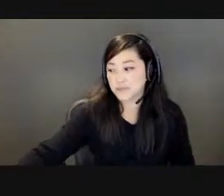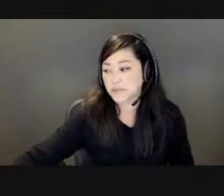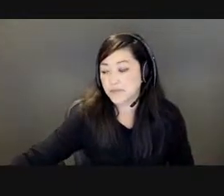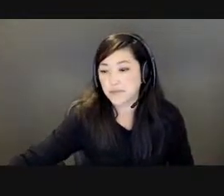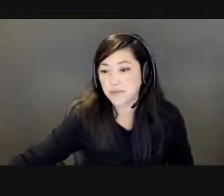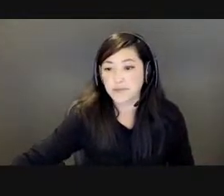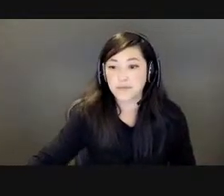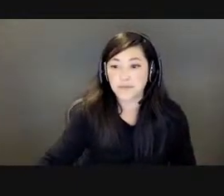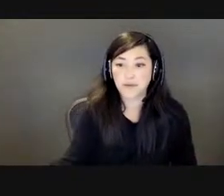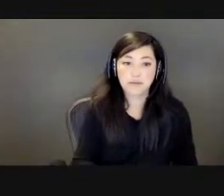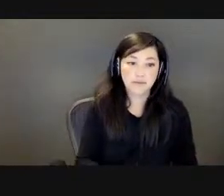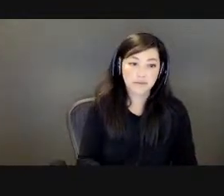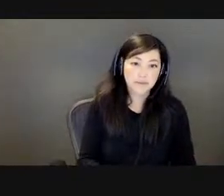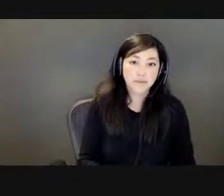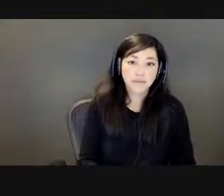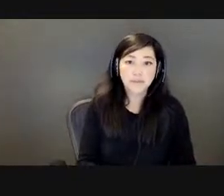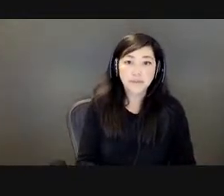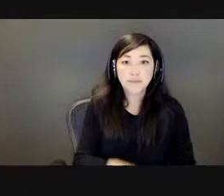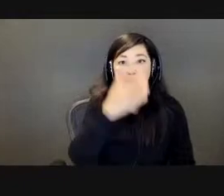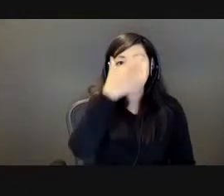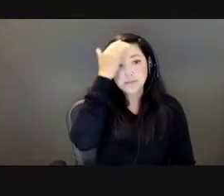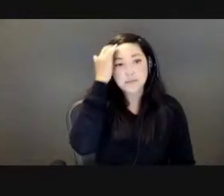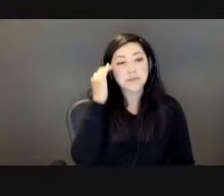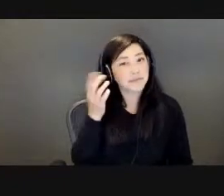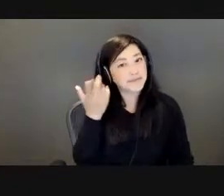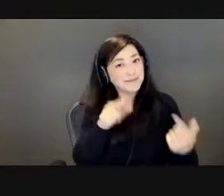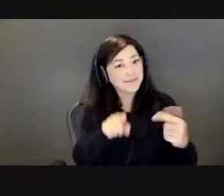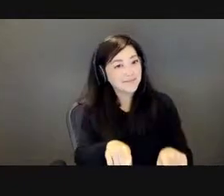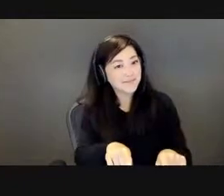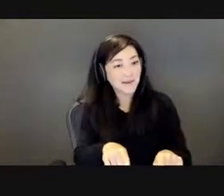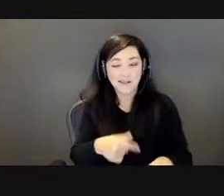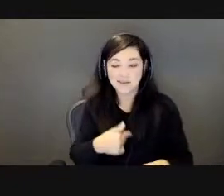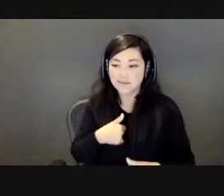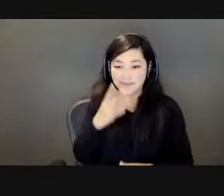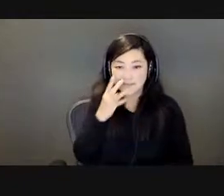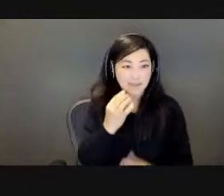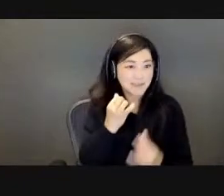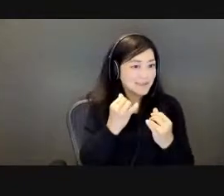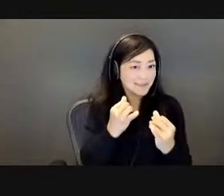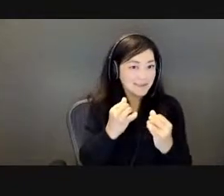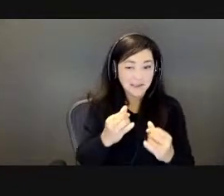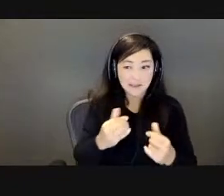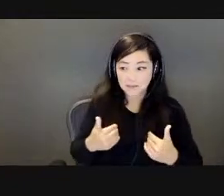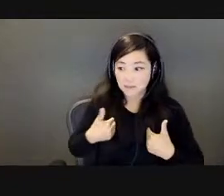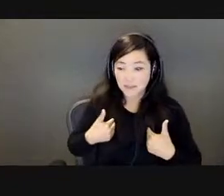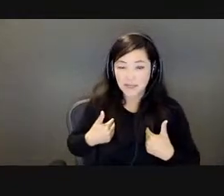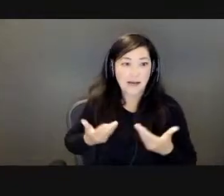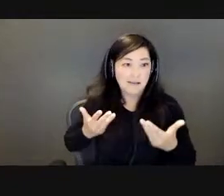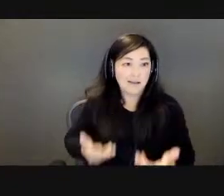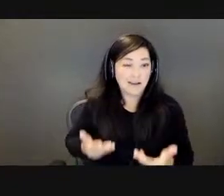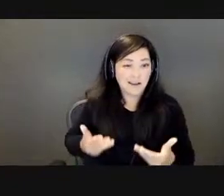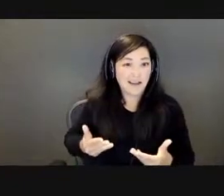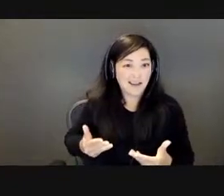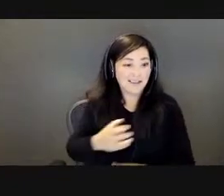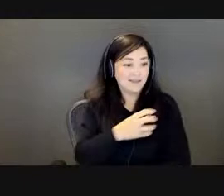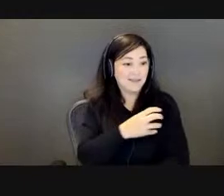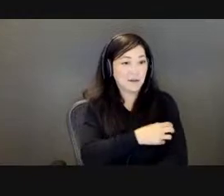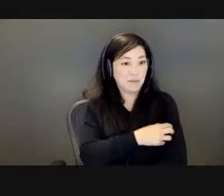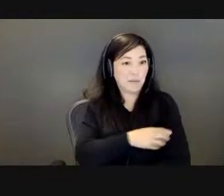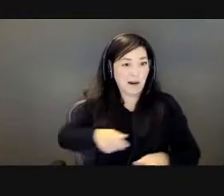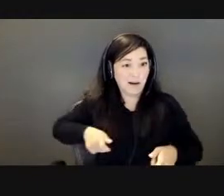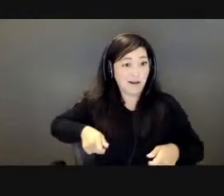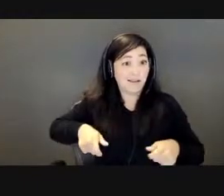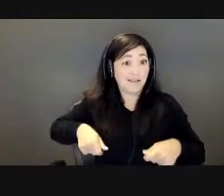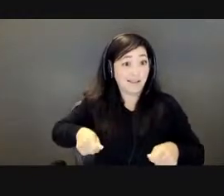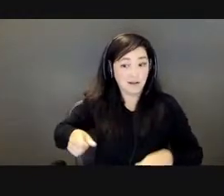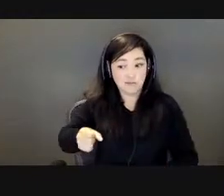use. Yeah, I've definitely been there. I mean, I've got a pretty heavy power chair, so I find when I'm coming